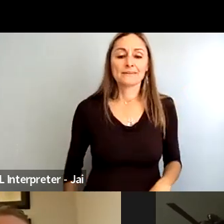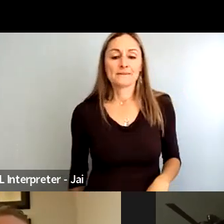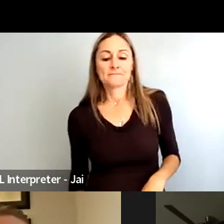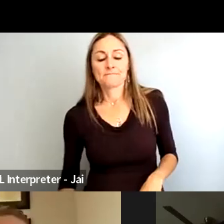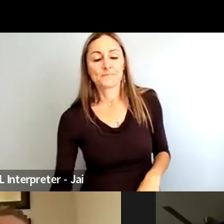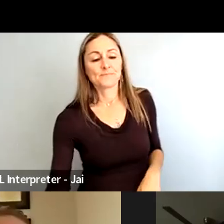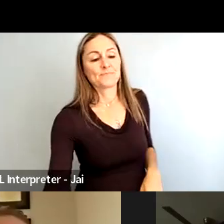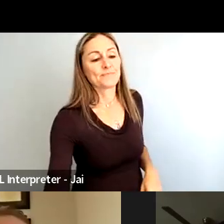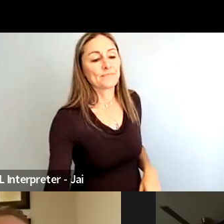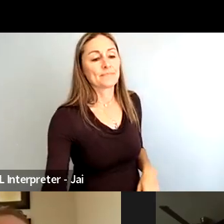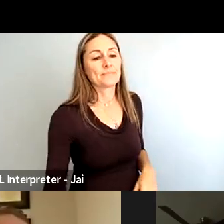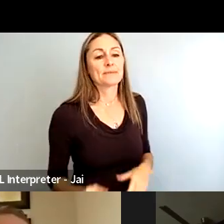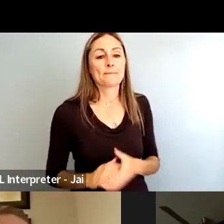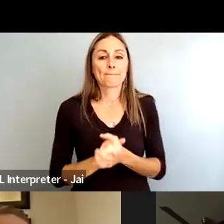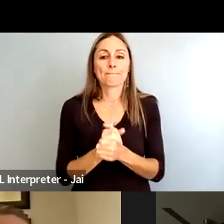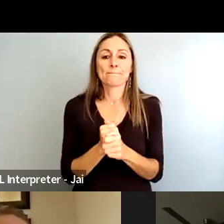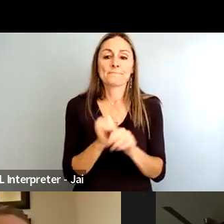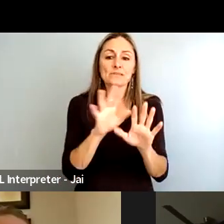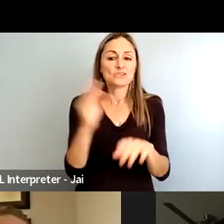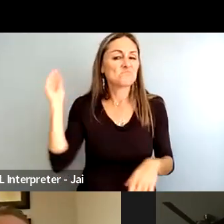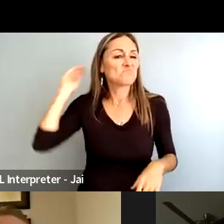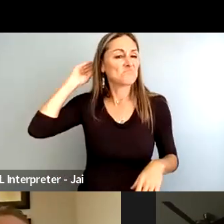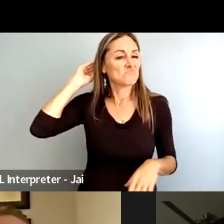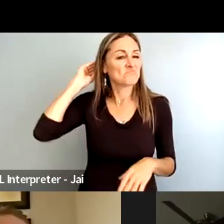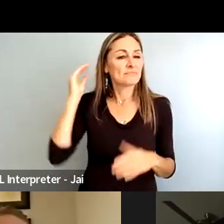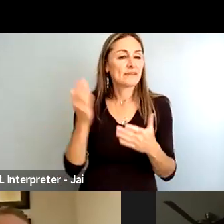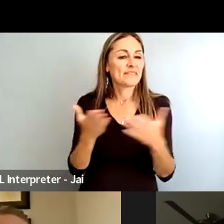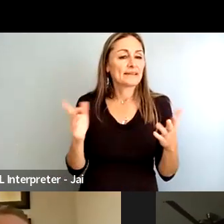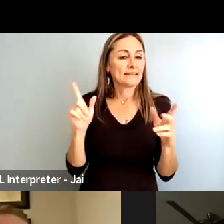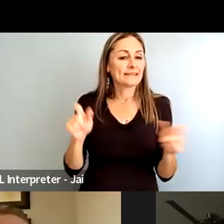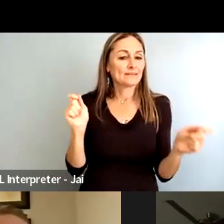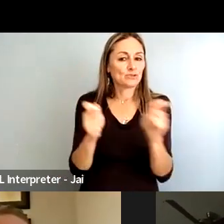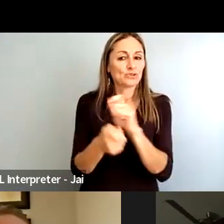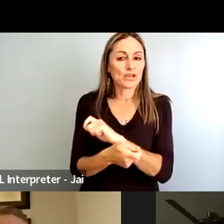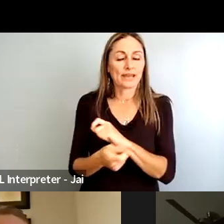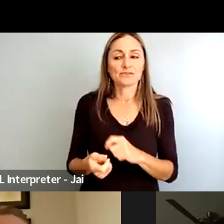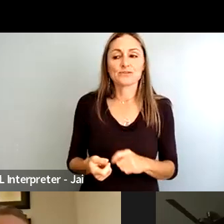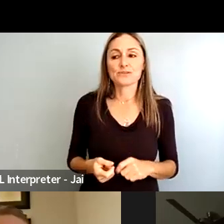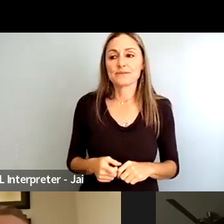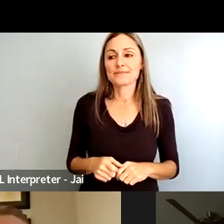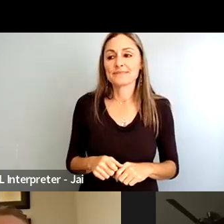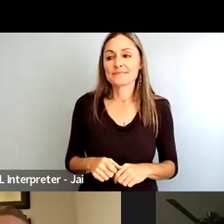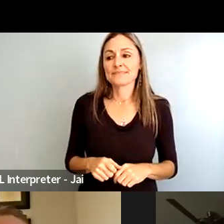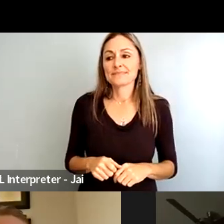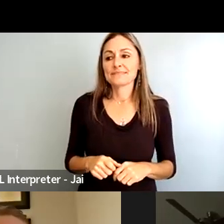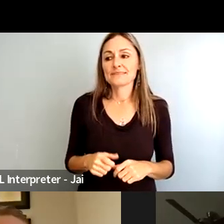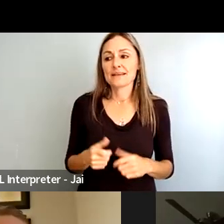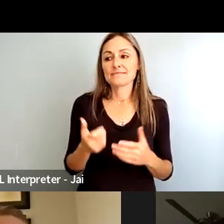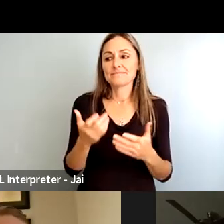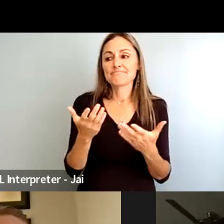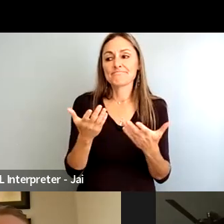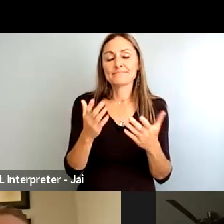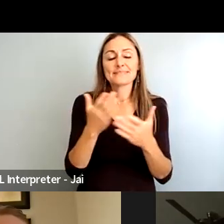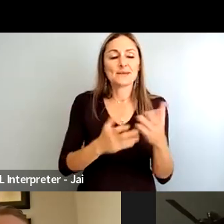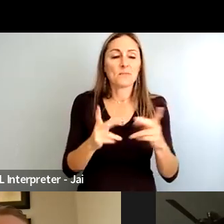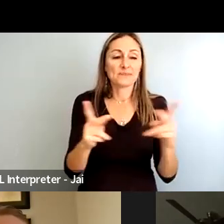think things to keep in mind for things that might need to change is some places I think need to do a little bit